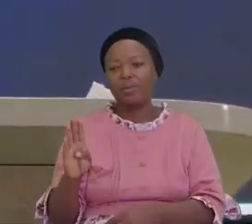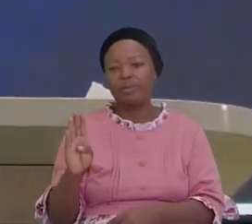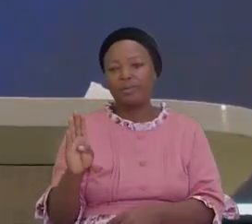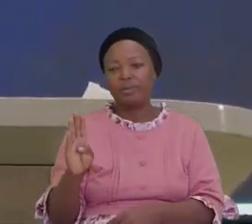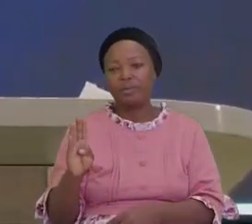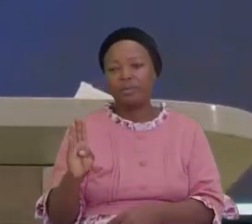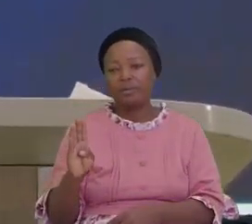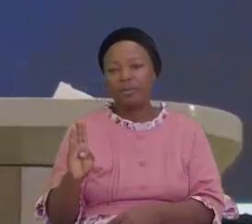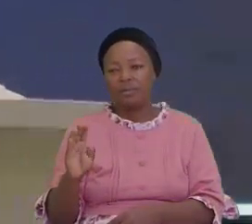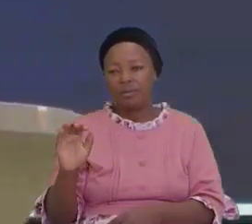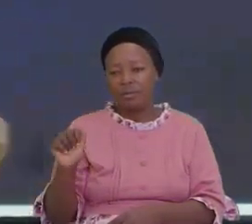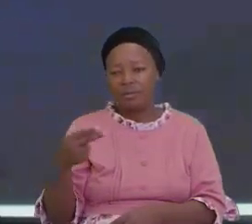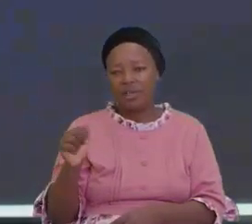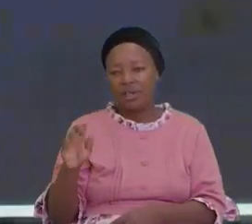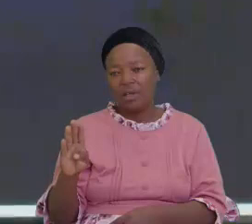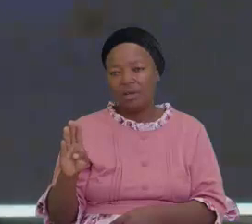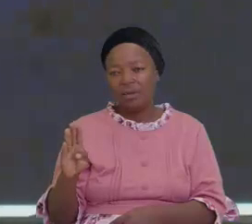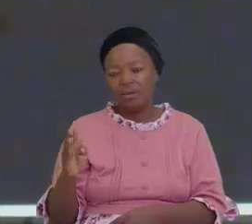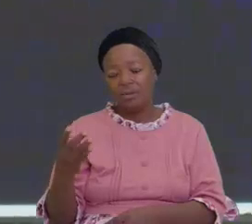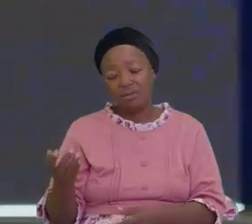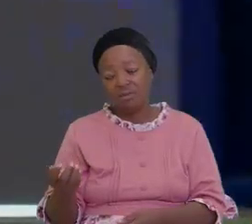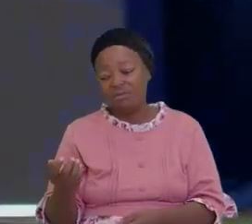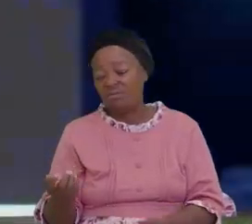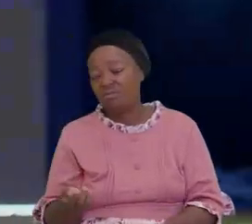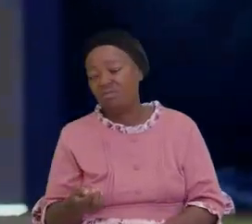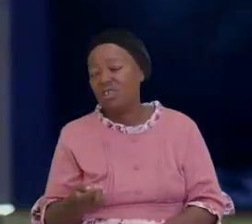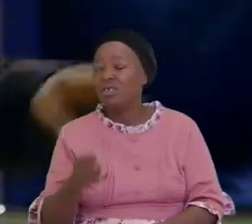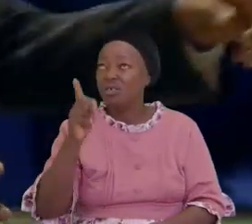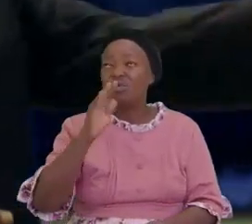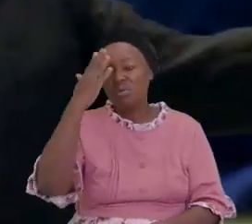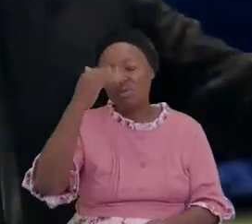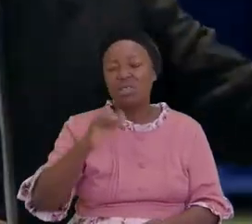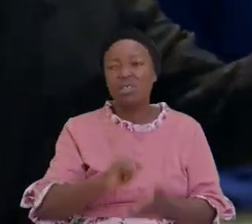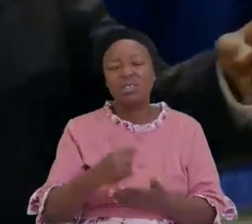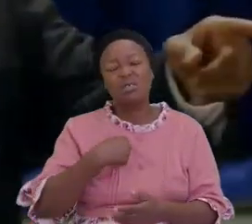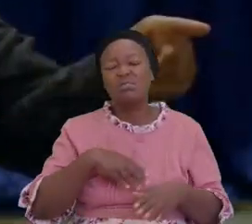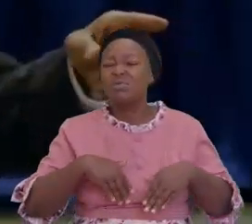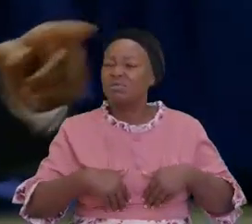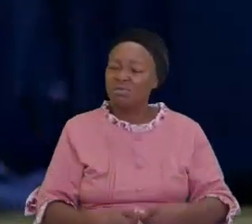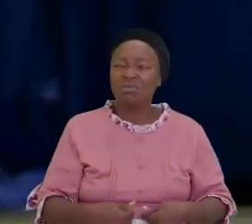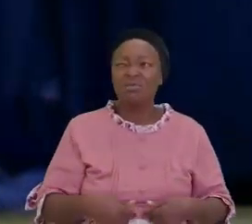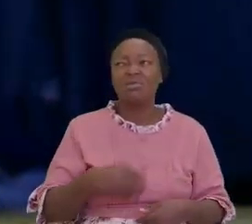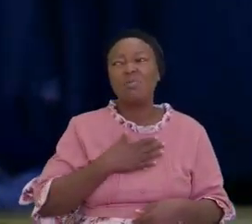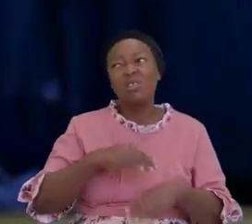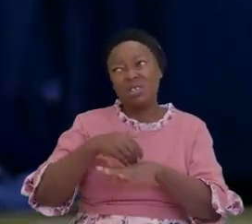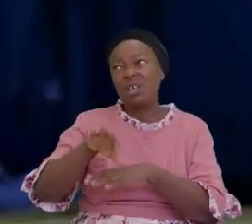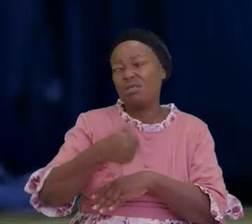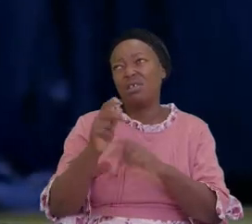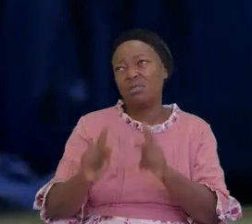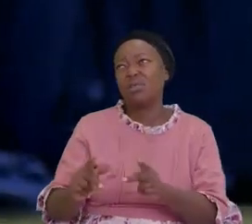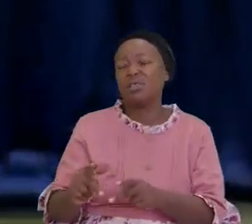Ahab. Lord, I am tired now. Send another person. The people